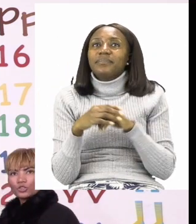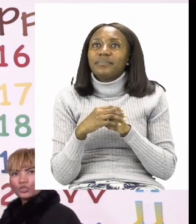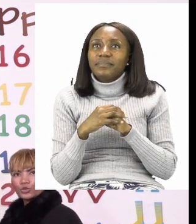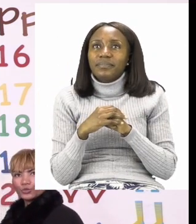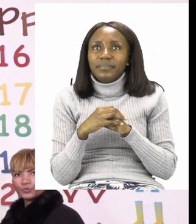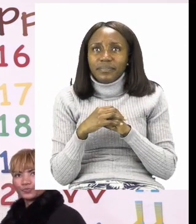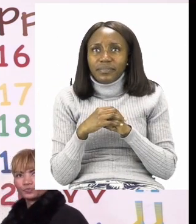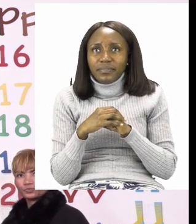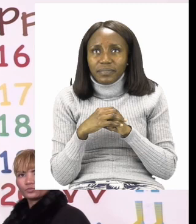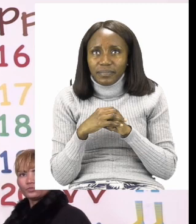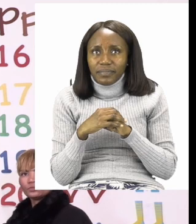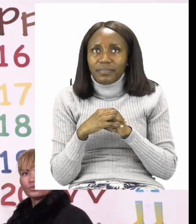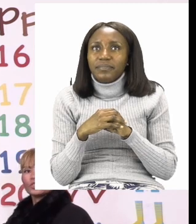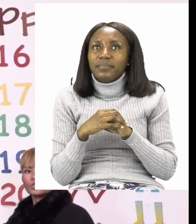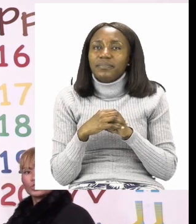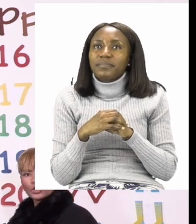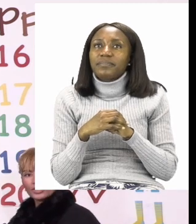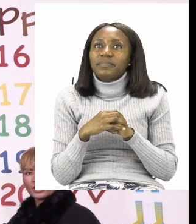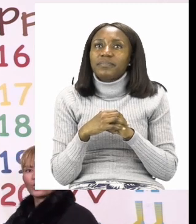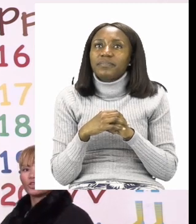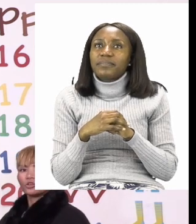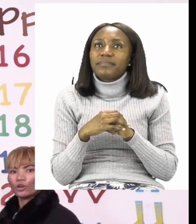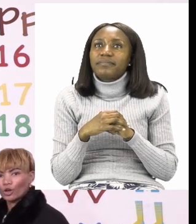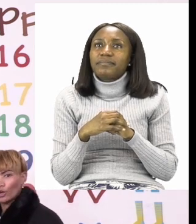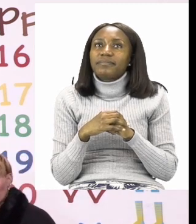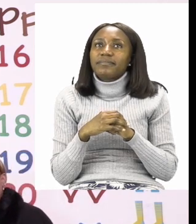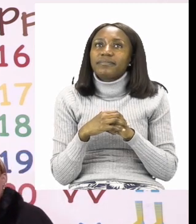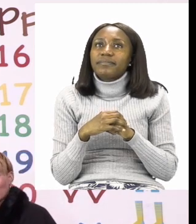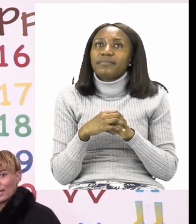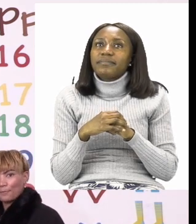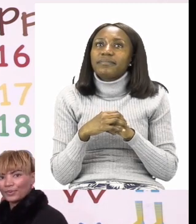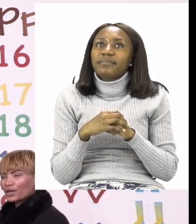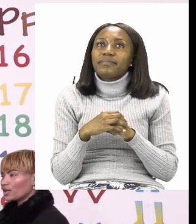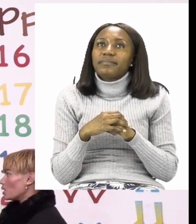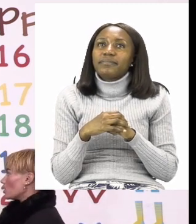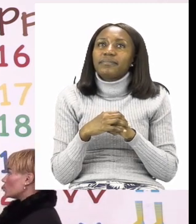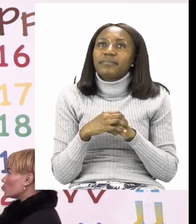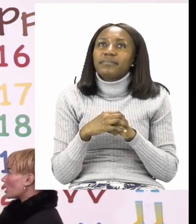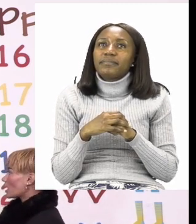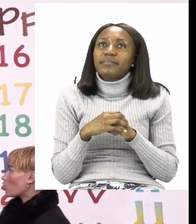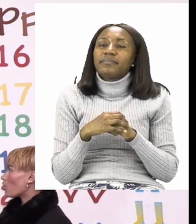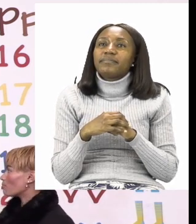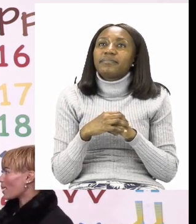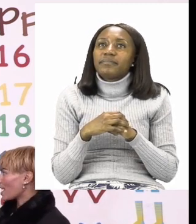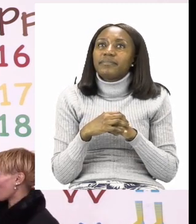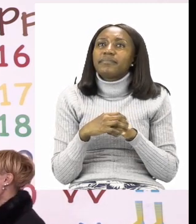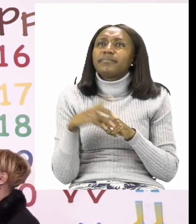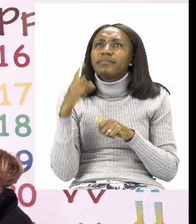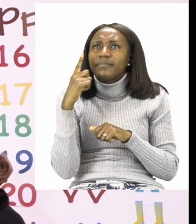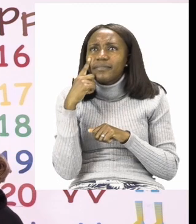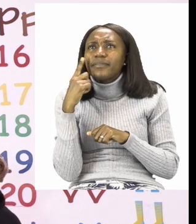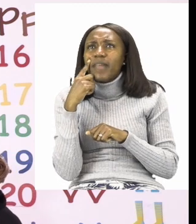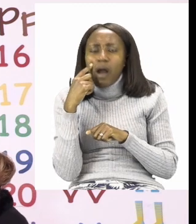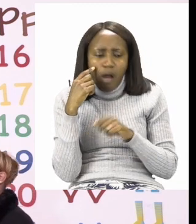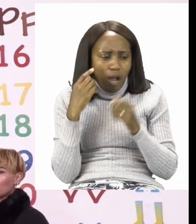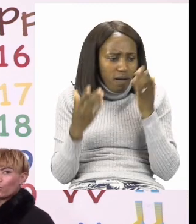going to do. So that when you look at the number, you can